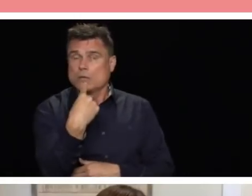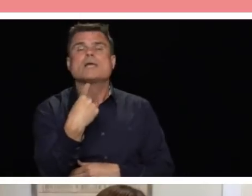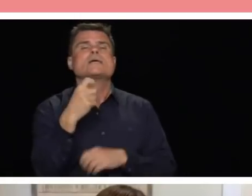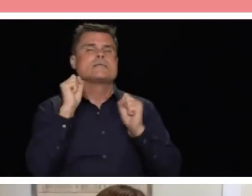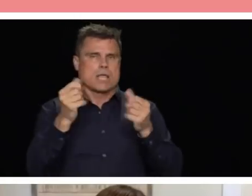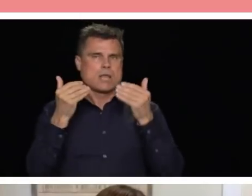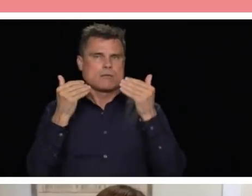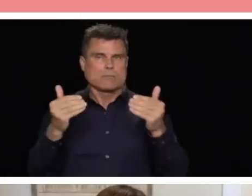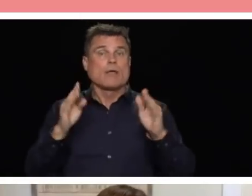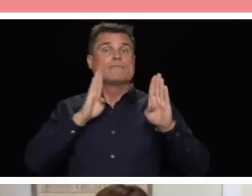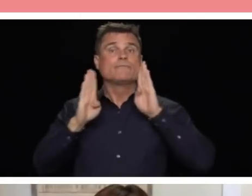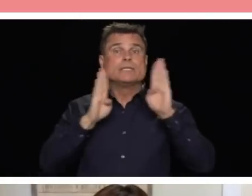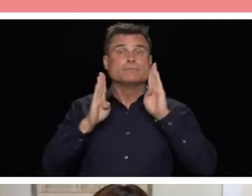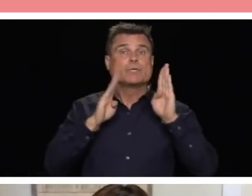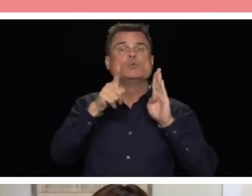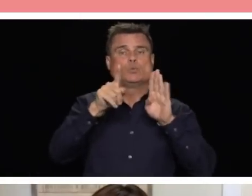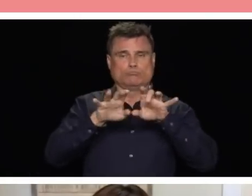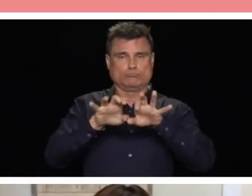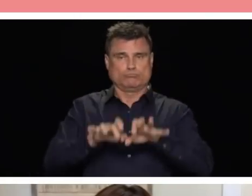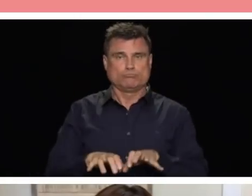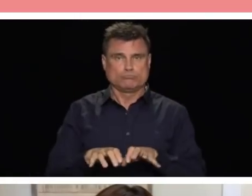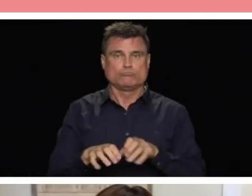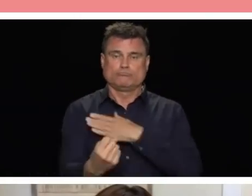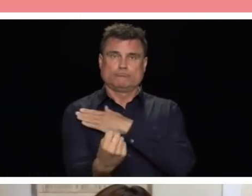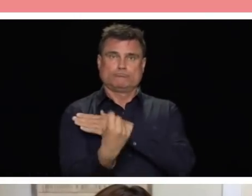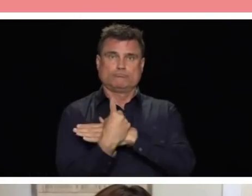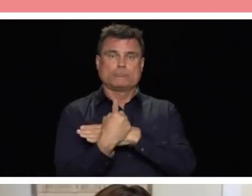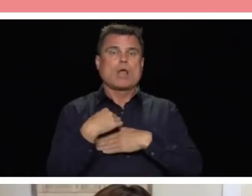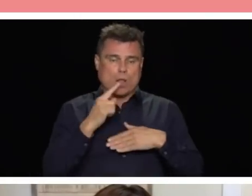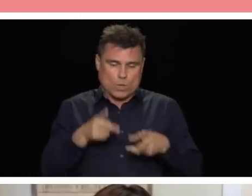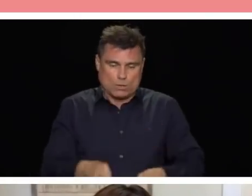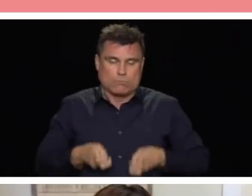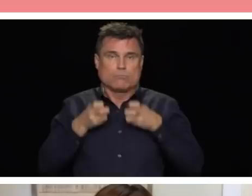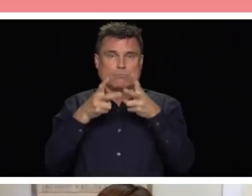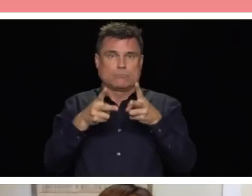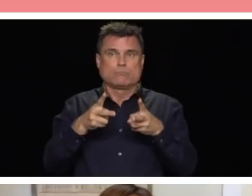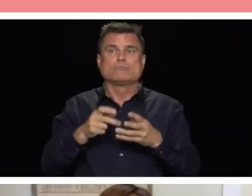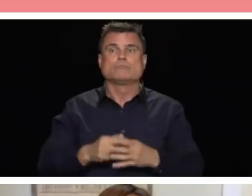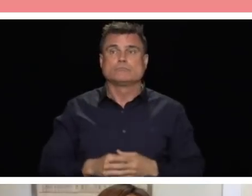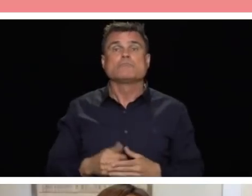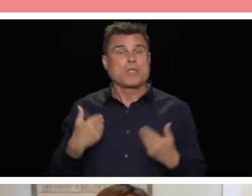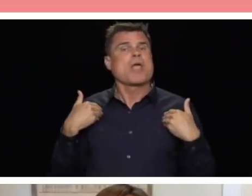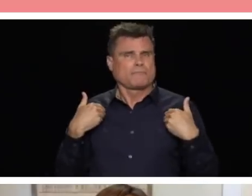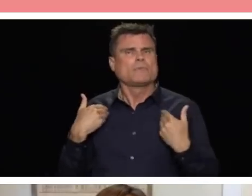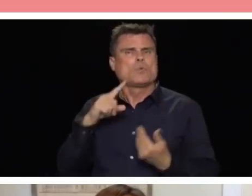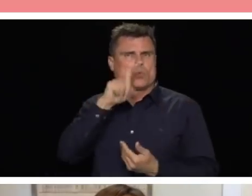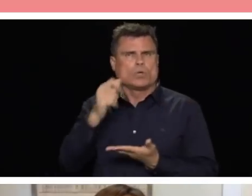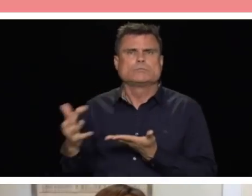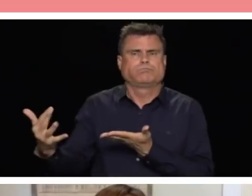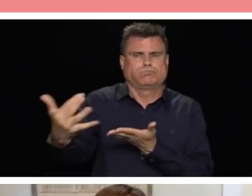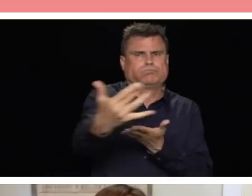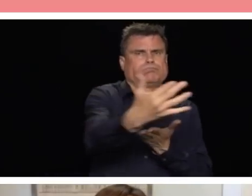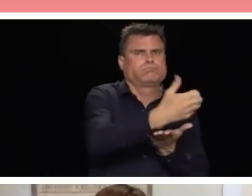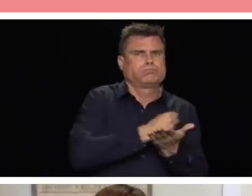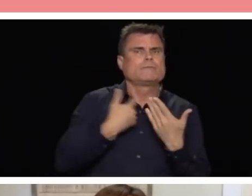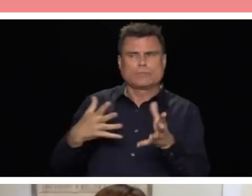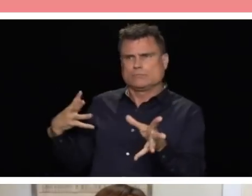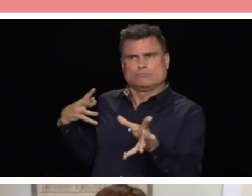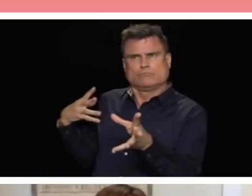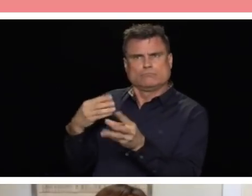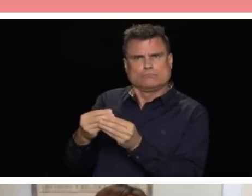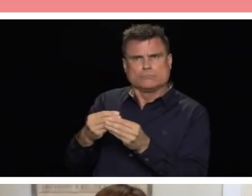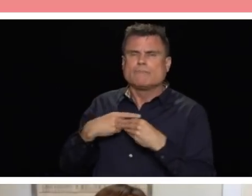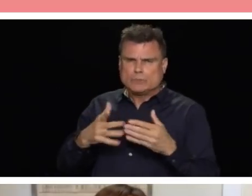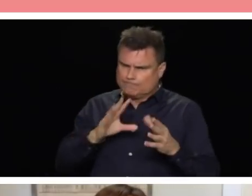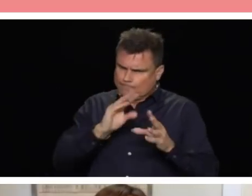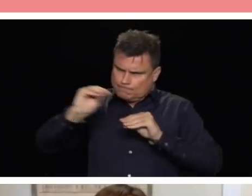Facebook. We've received a lot of questions, so we've organized them by themes so that everyone's question is covered